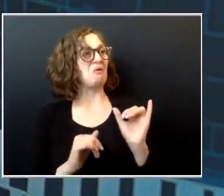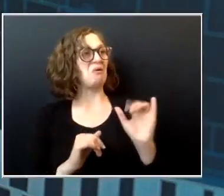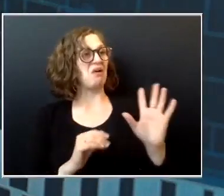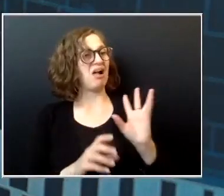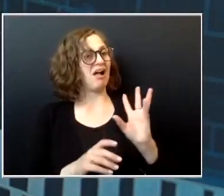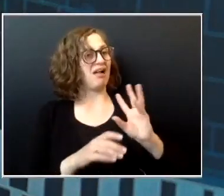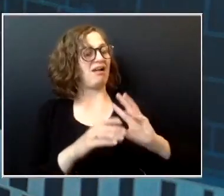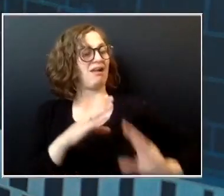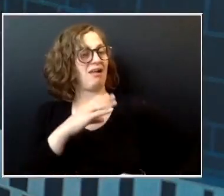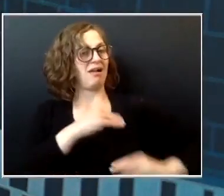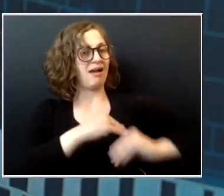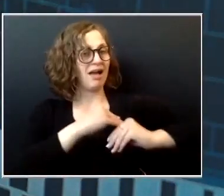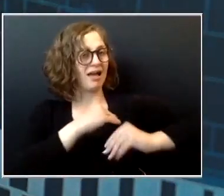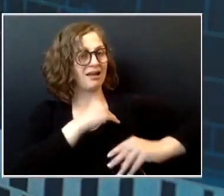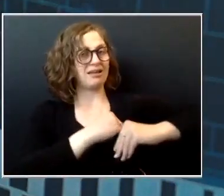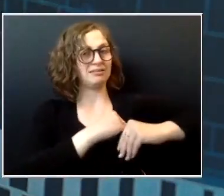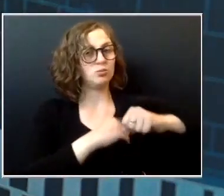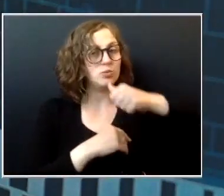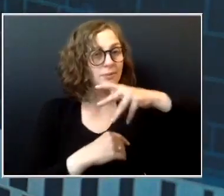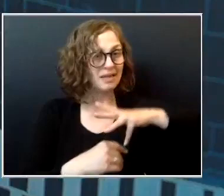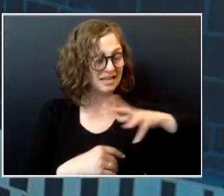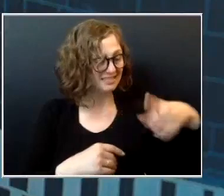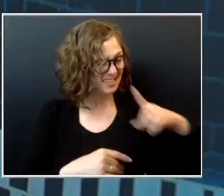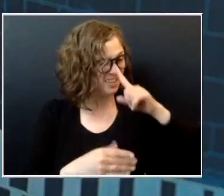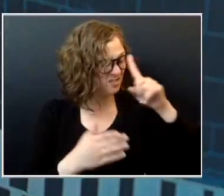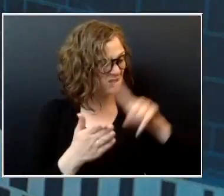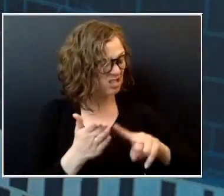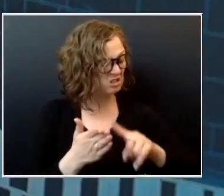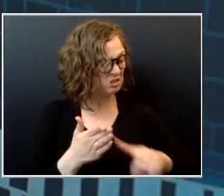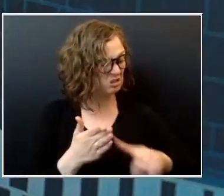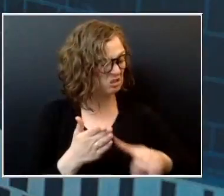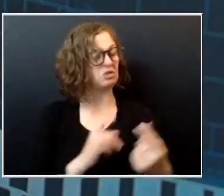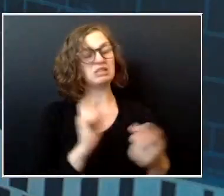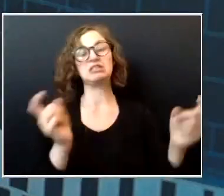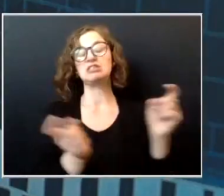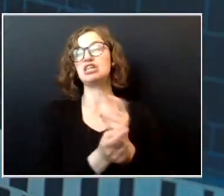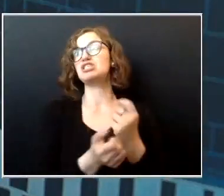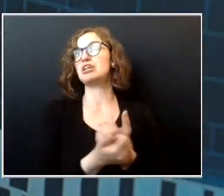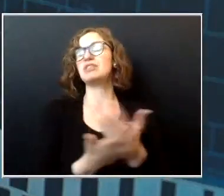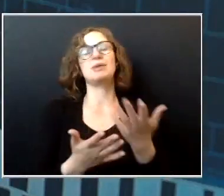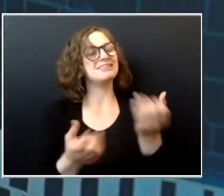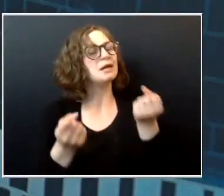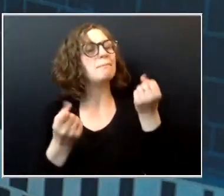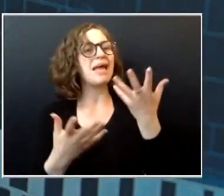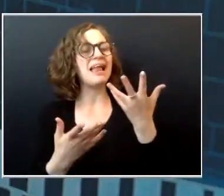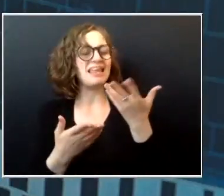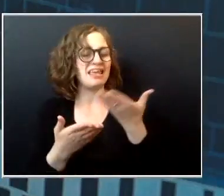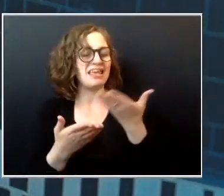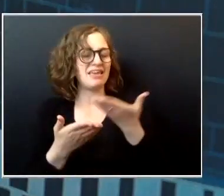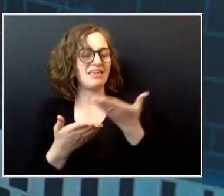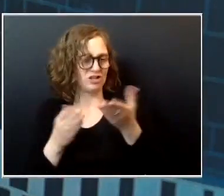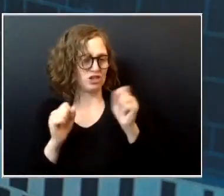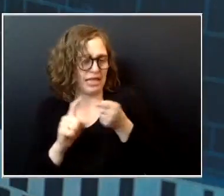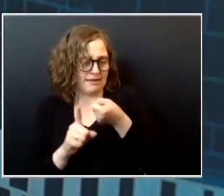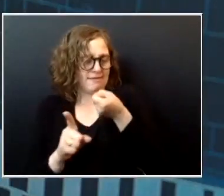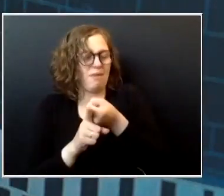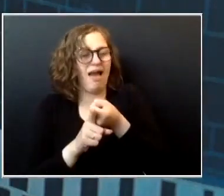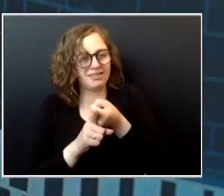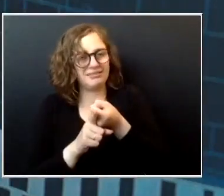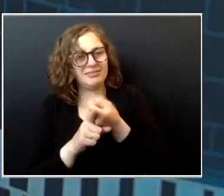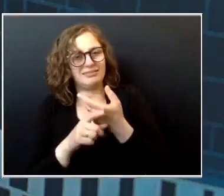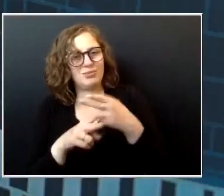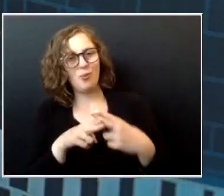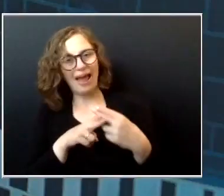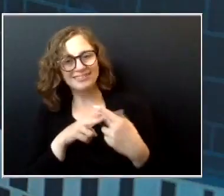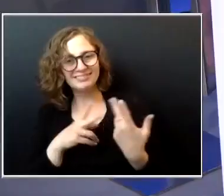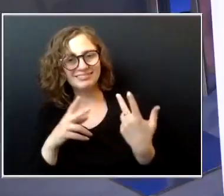different factors that could be influencing weight and physical activity, so it's just been easier to exclude. But I'm going to change